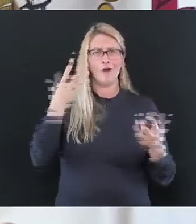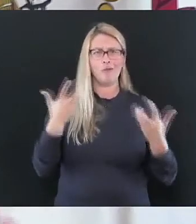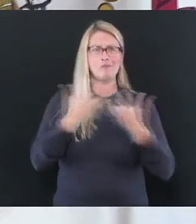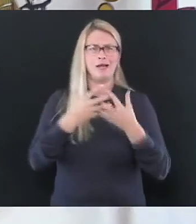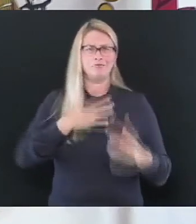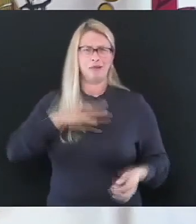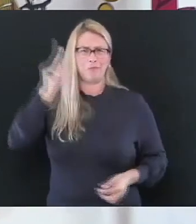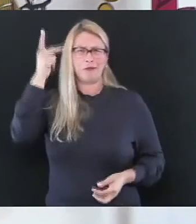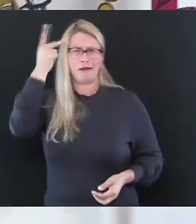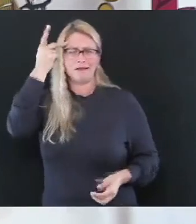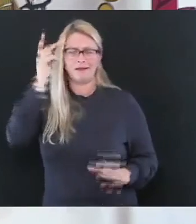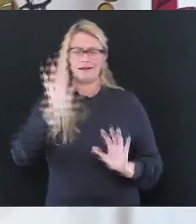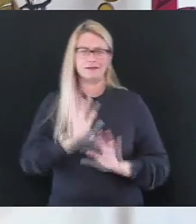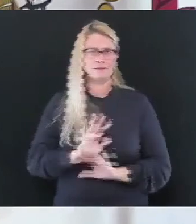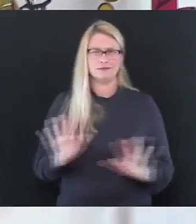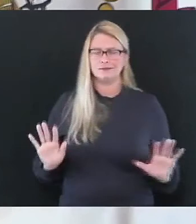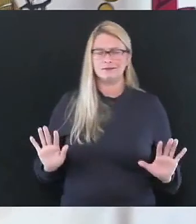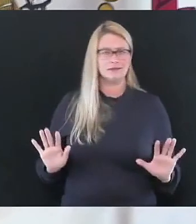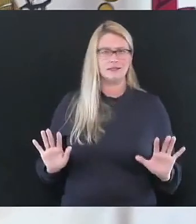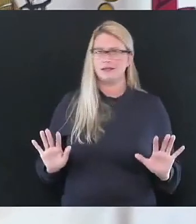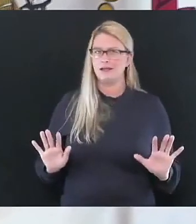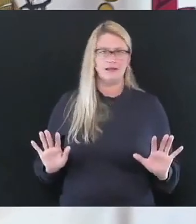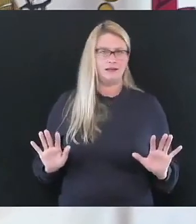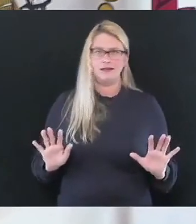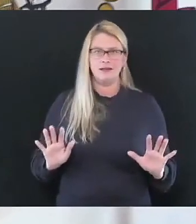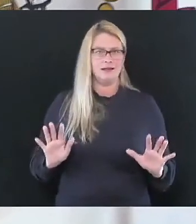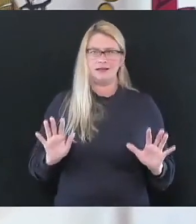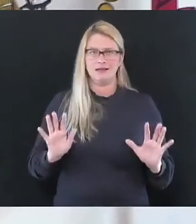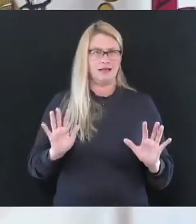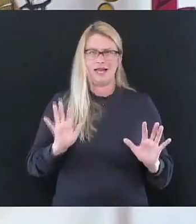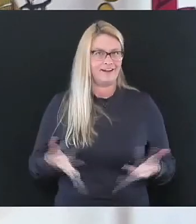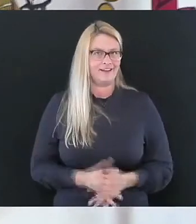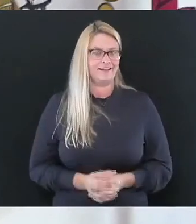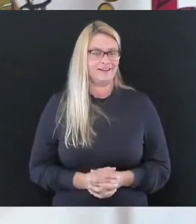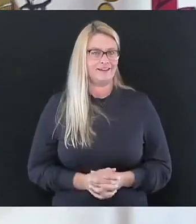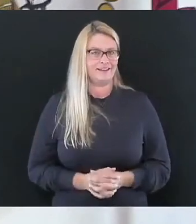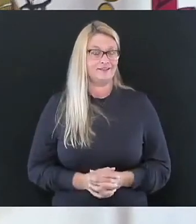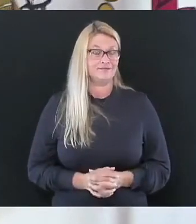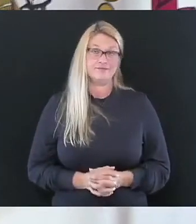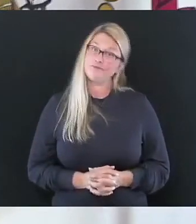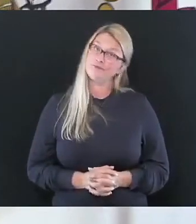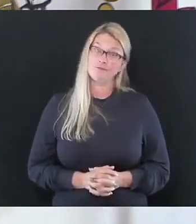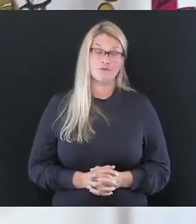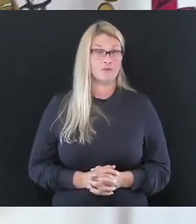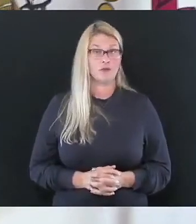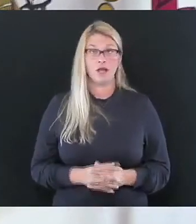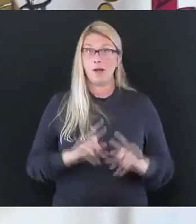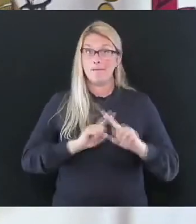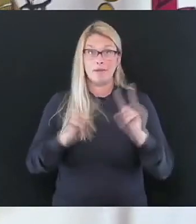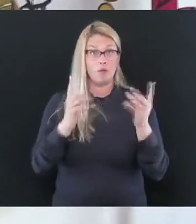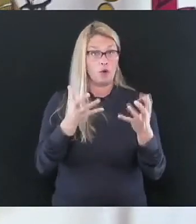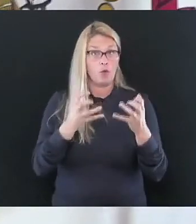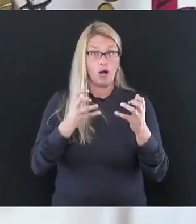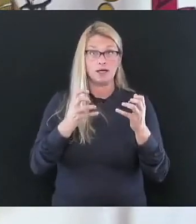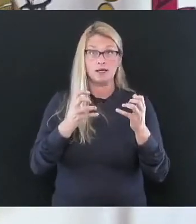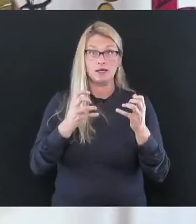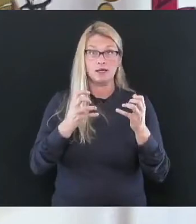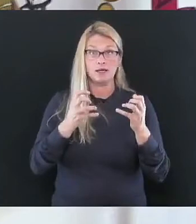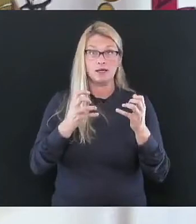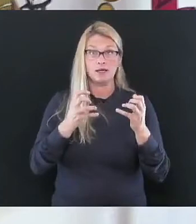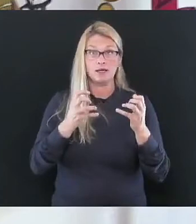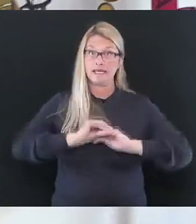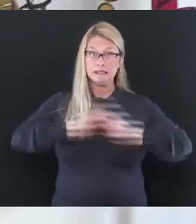consideration, and I don't want to, identify that that's really what it is. On top of that, though, we want to remain fluid, and the other